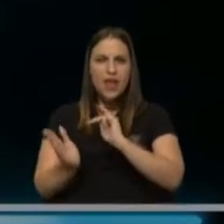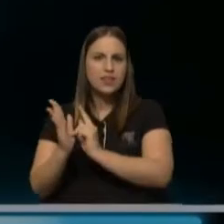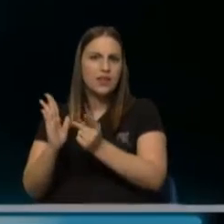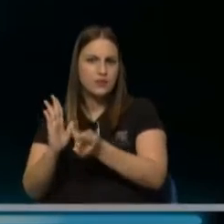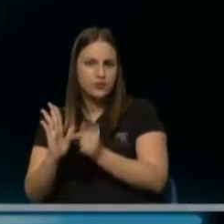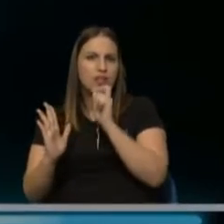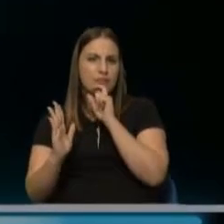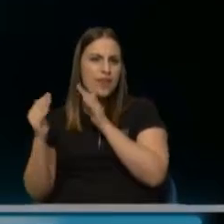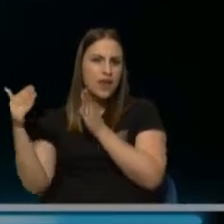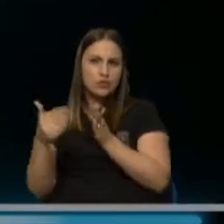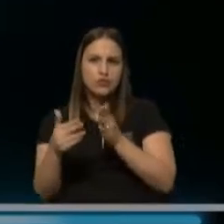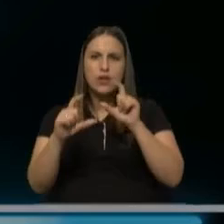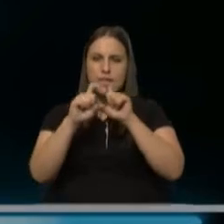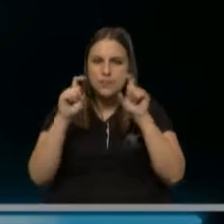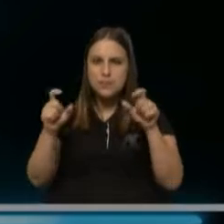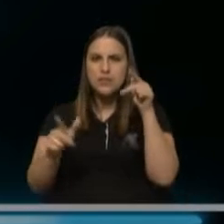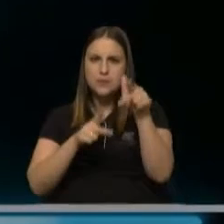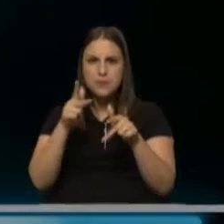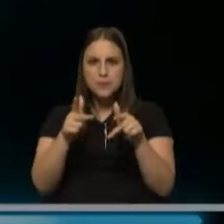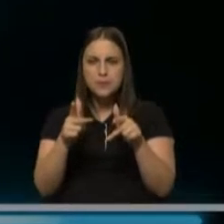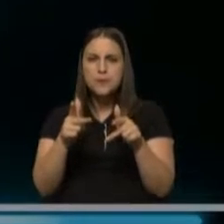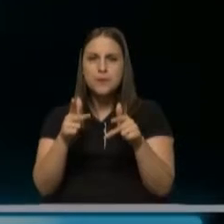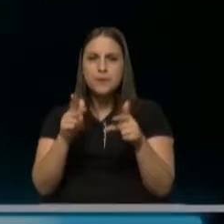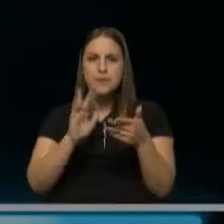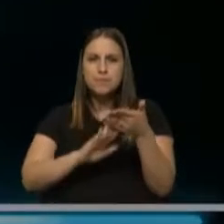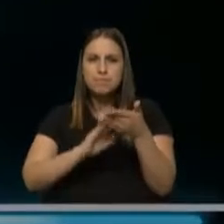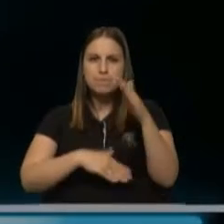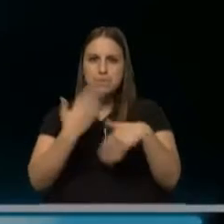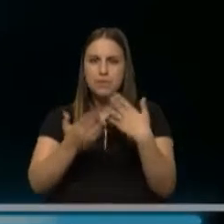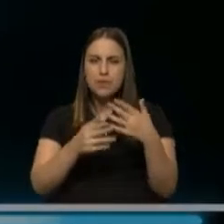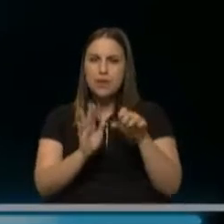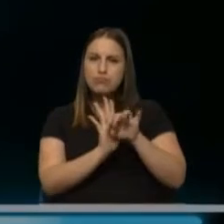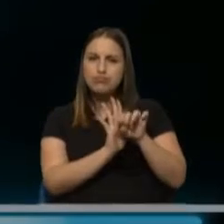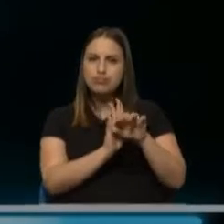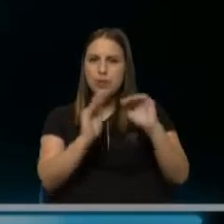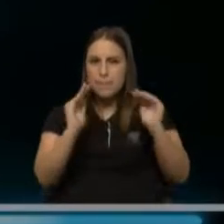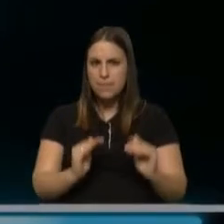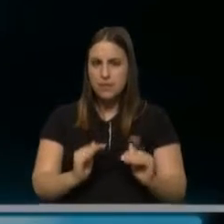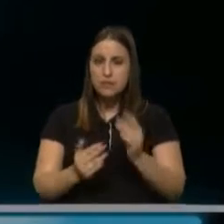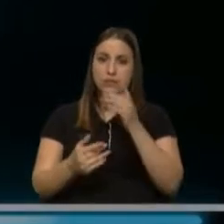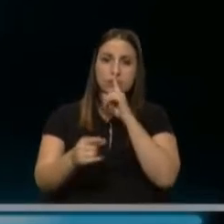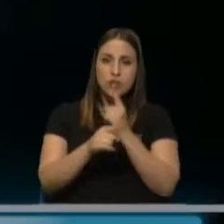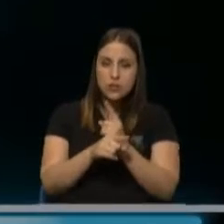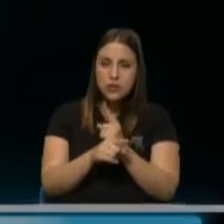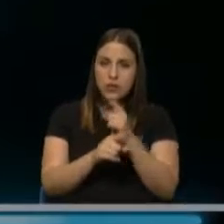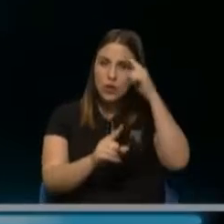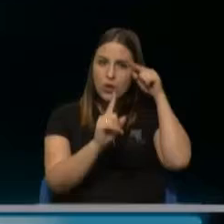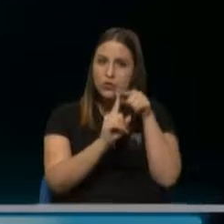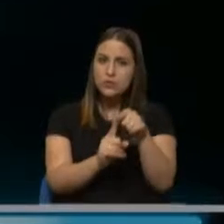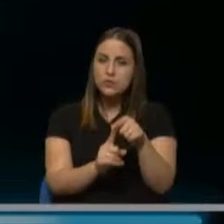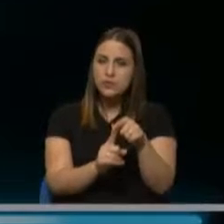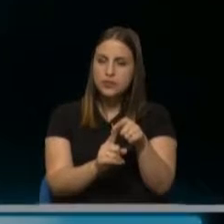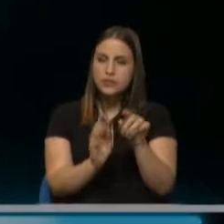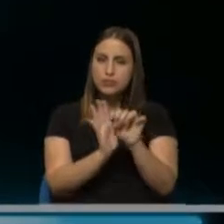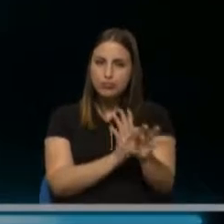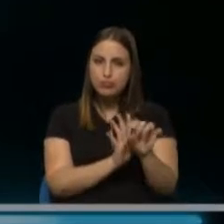companies, the industries to accelerating the reducing the emission. At the same time, the target reducing the emission